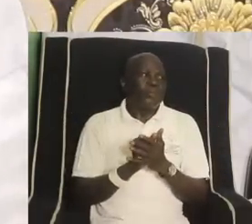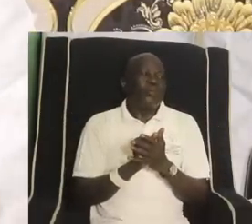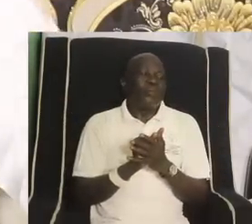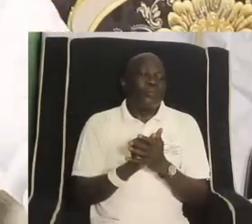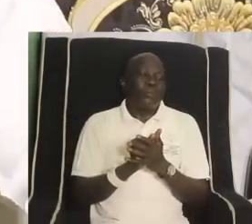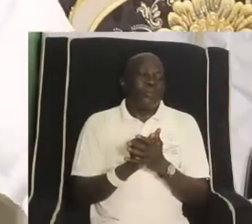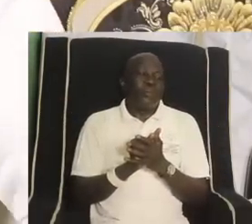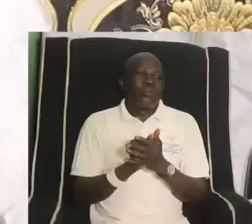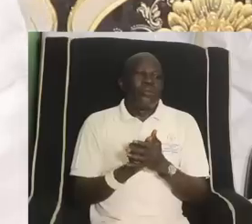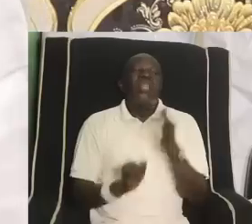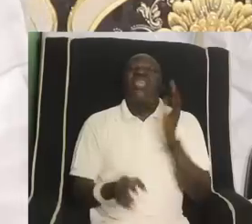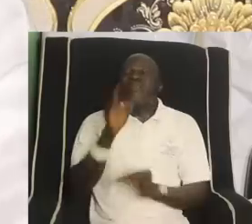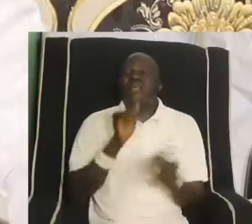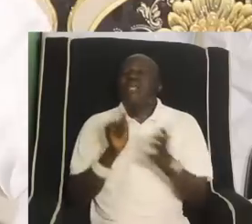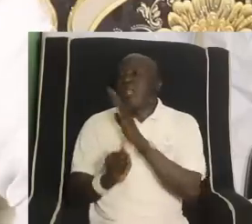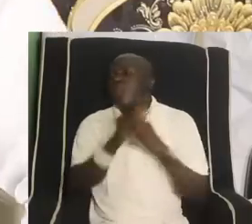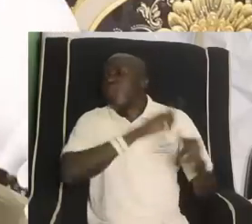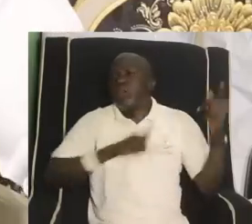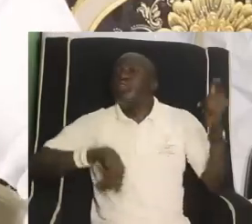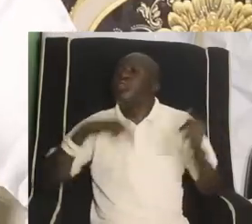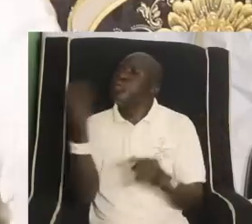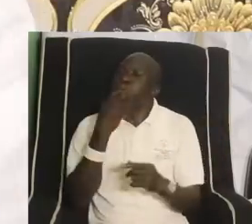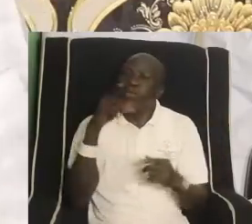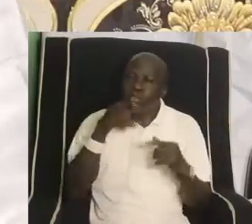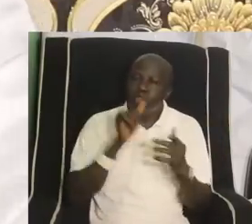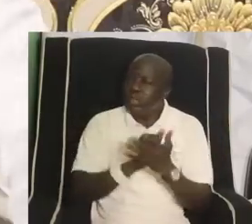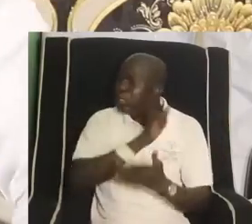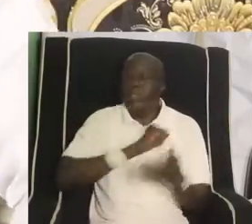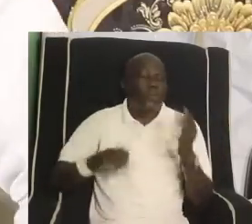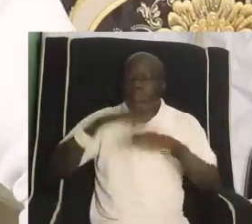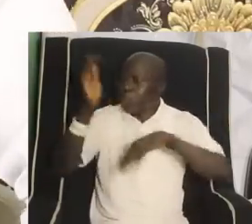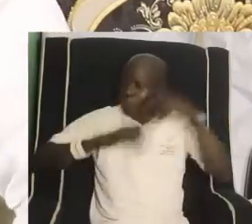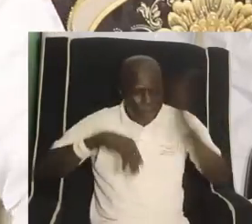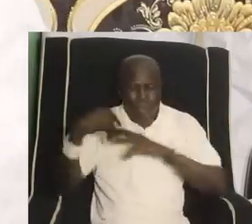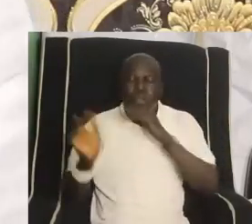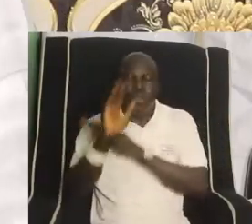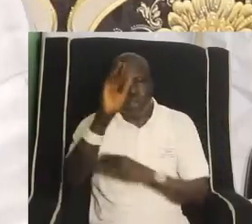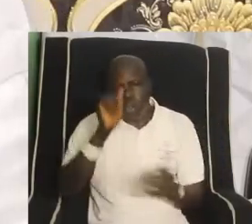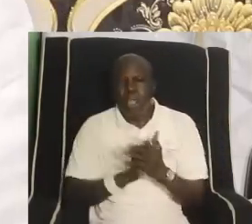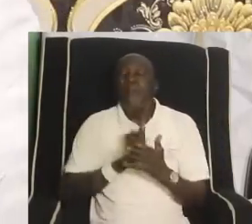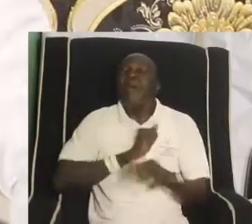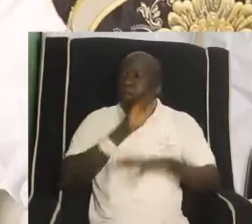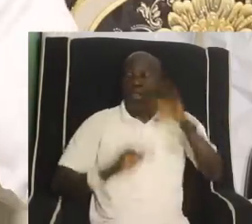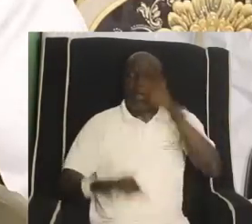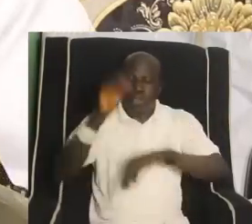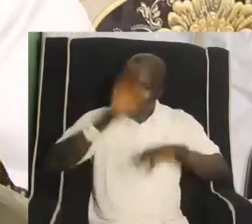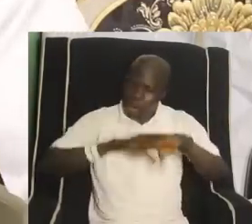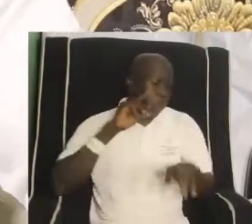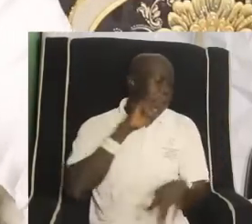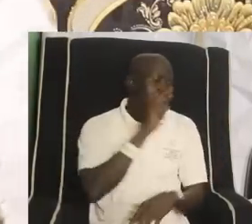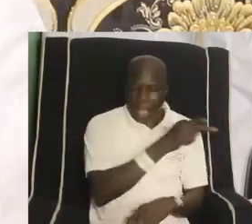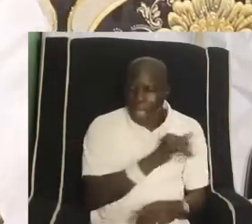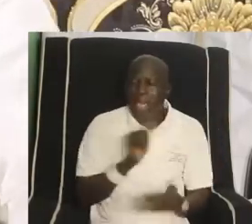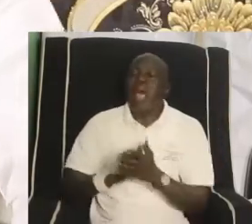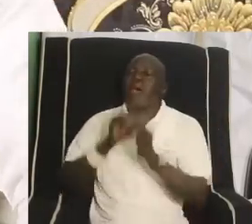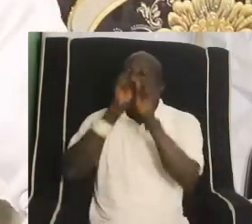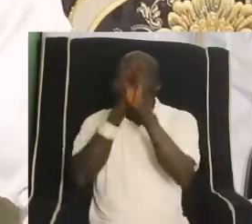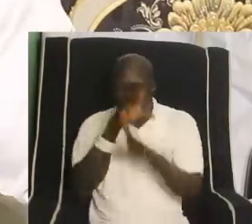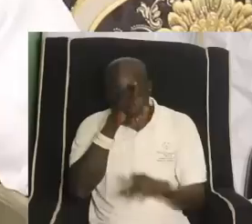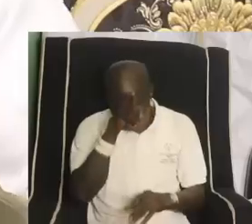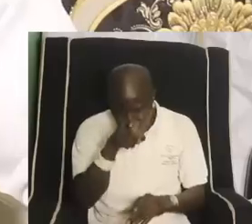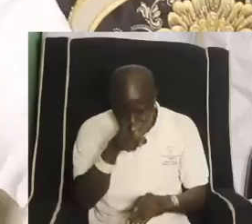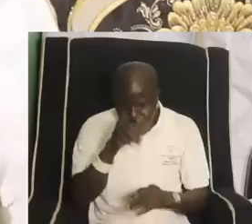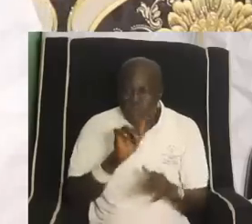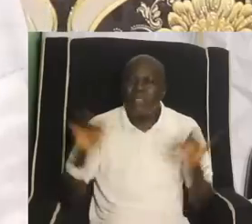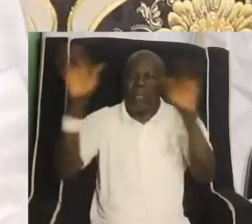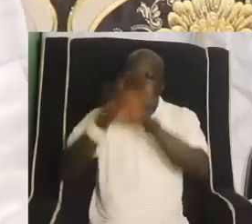tayọ̀ dá fún wọn. That can mention the angels given to them. Àmọ́ mo rí kedere. But I saw it clearly. Wá gbọ́ mi sá. Listen to me, sir. Iyẹ̀pẹ̀. Take sound.